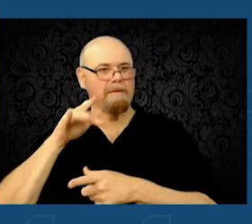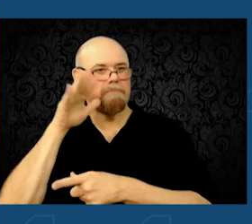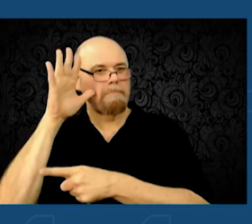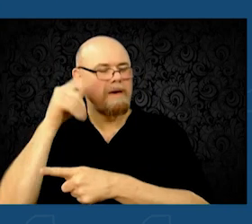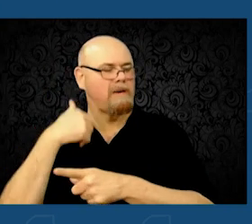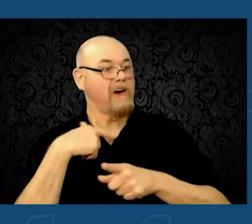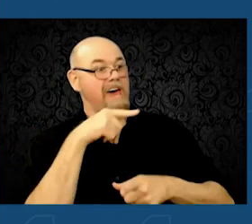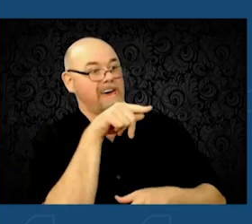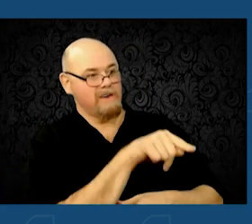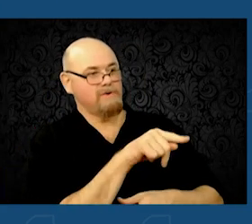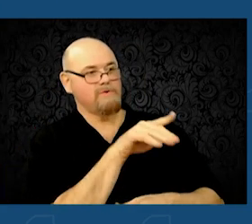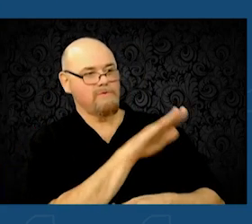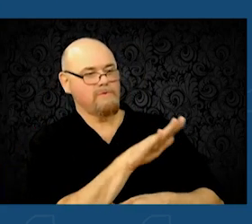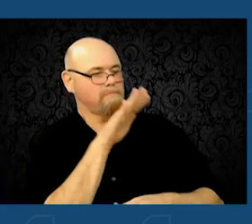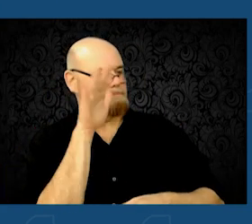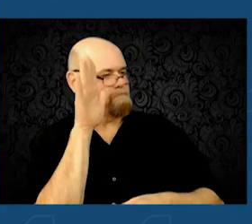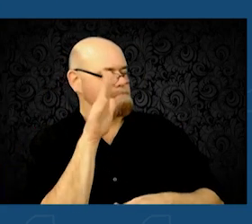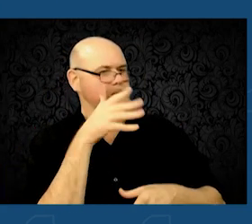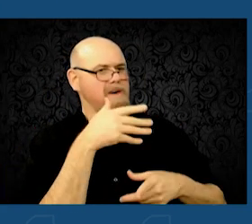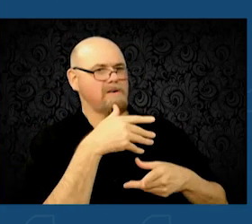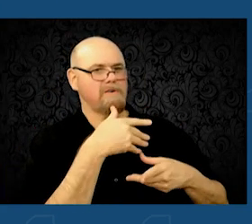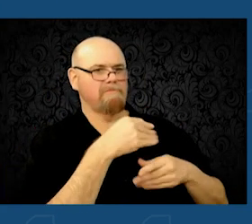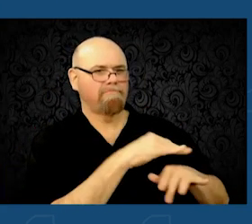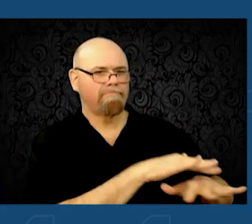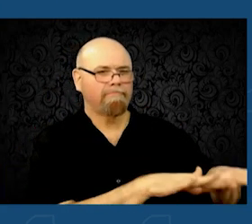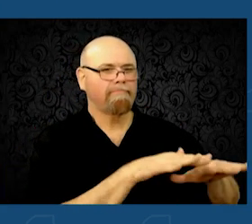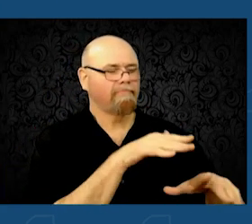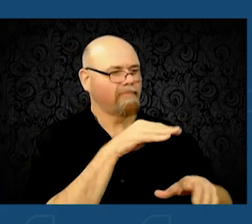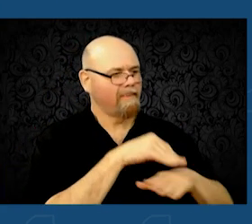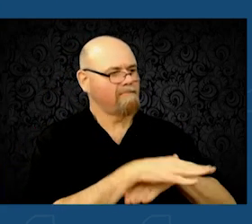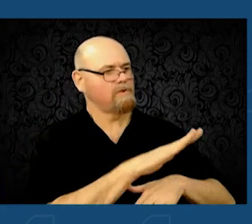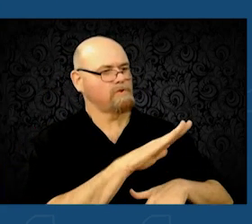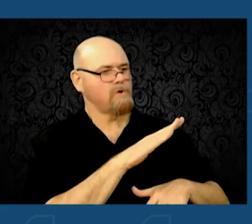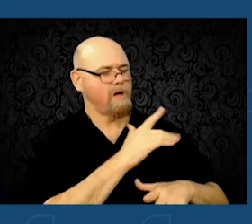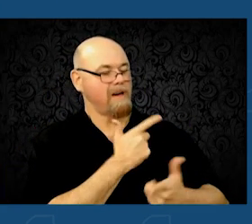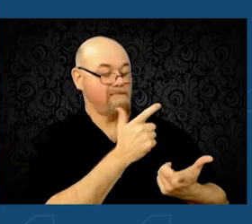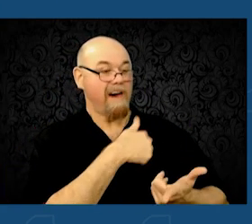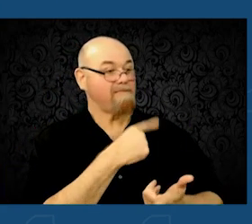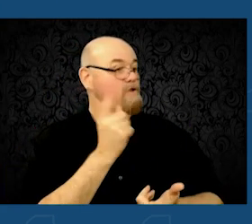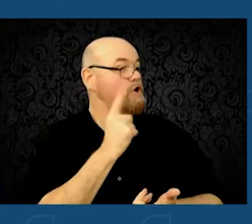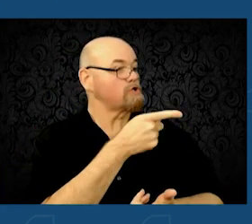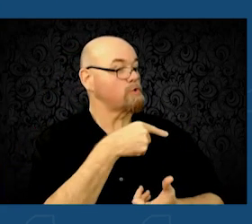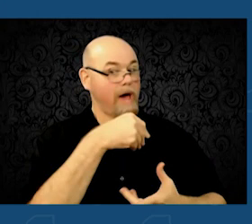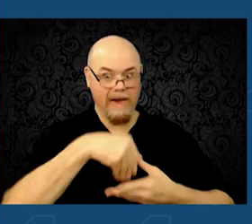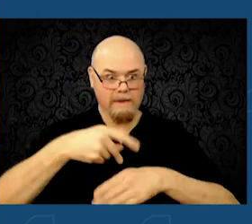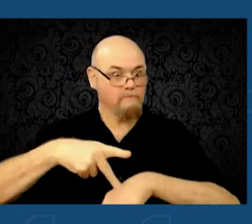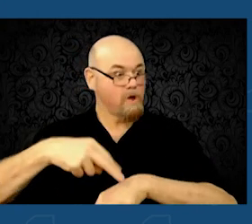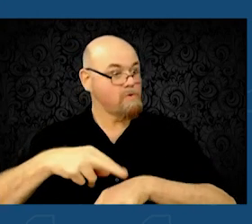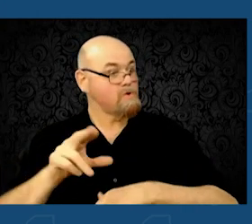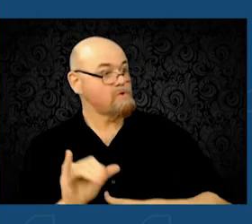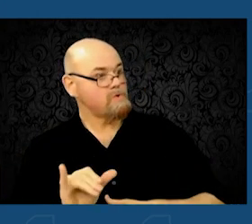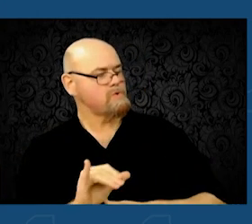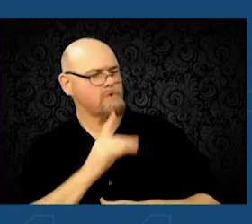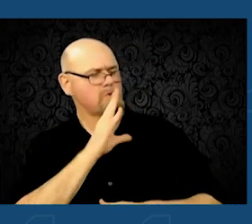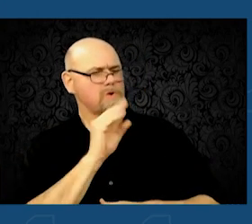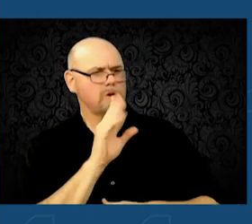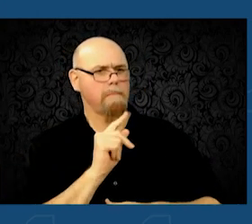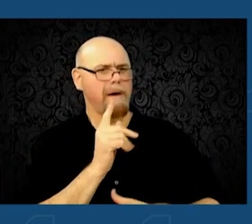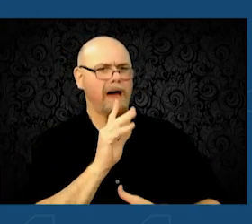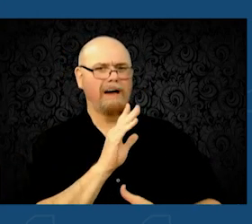you across the state and in even Puerto Rico talk about your humble beginnings in Lackawanna, New